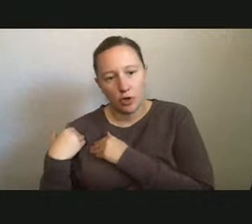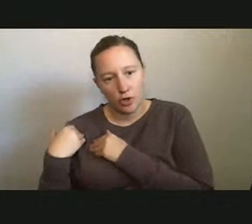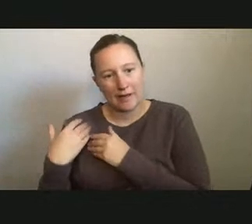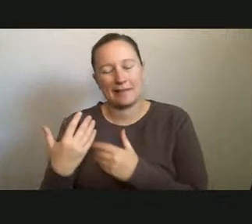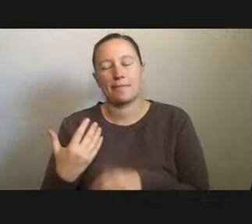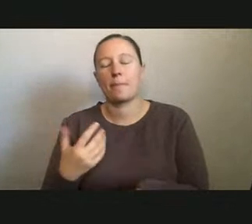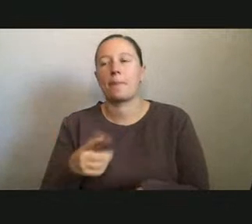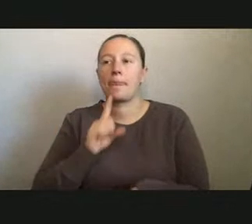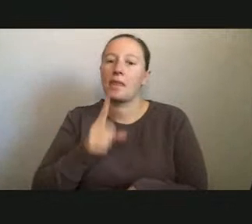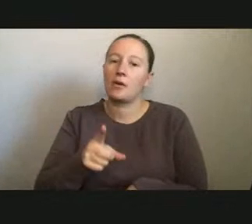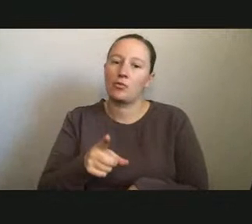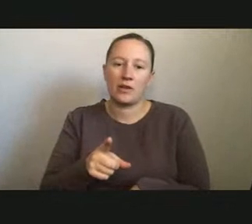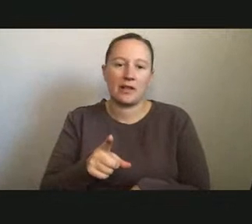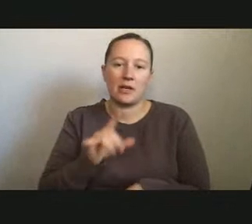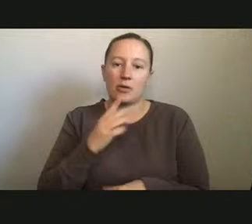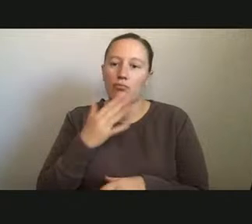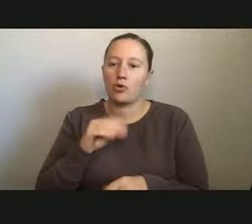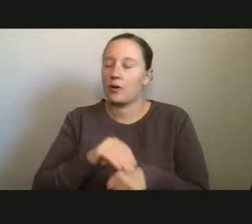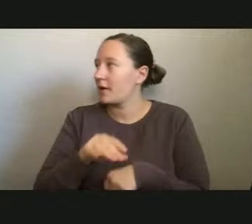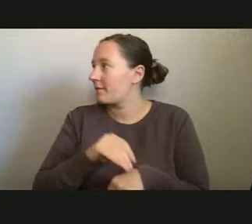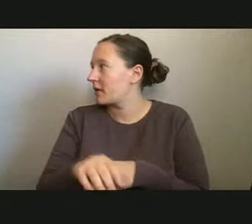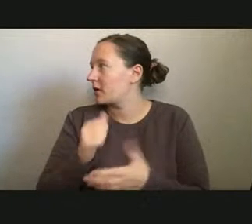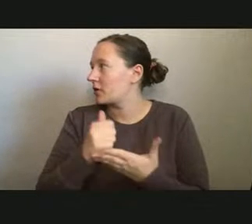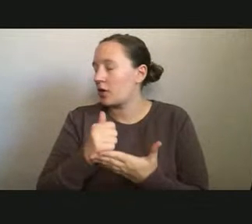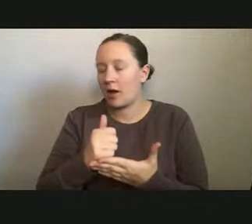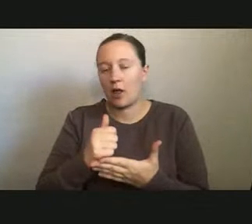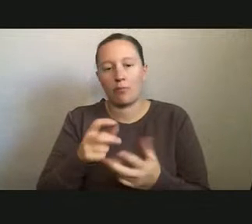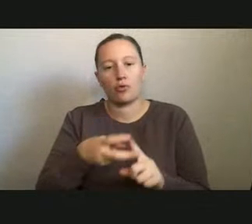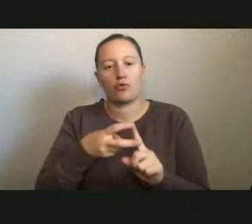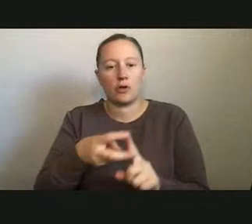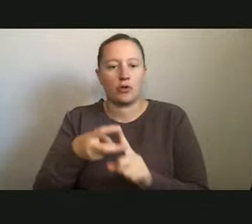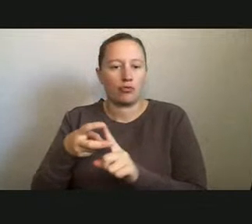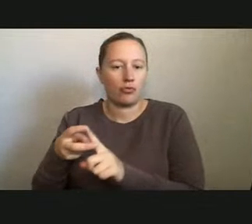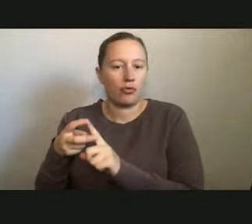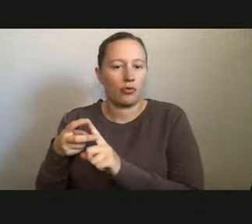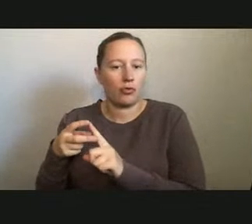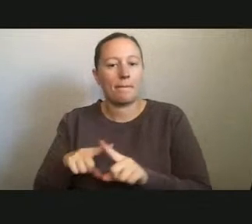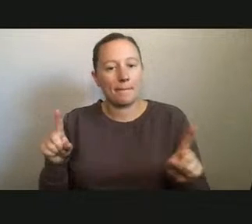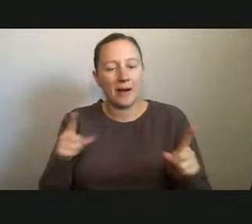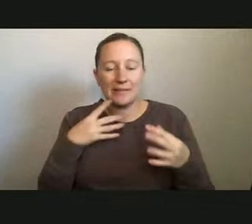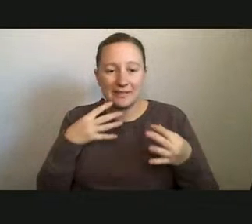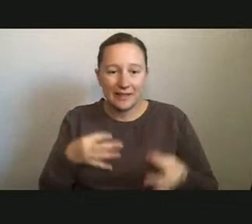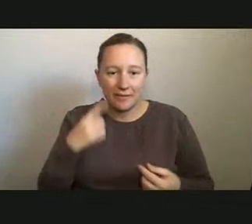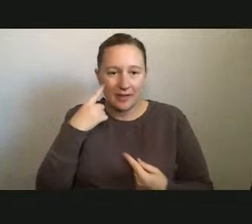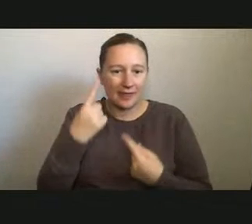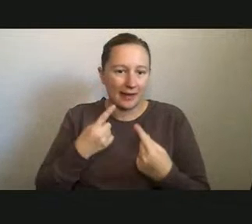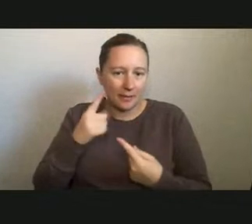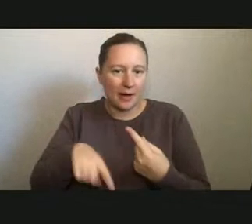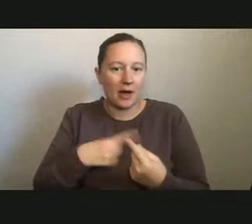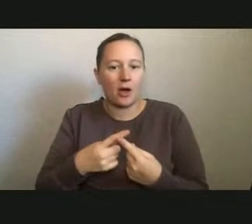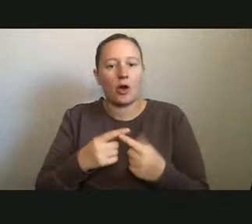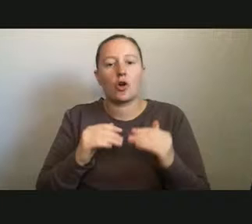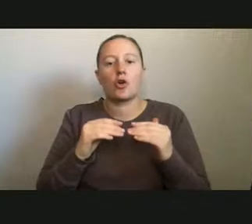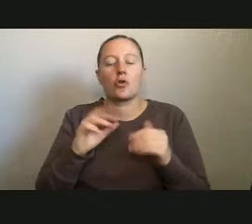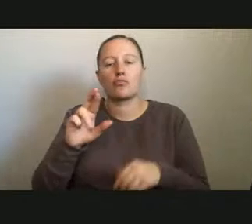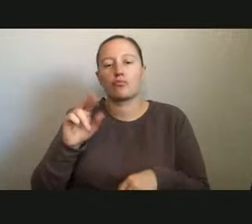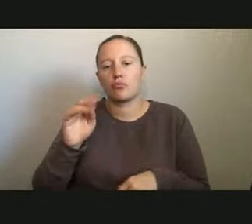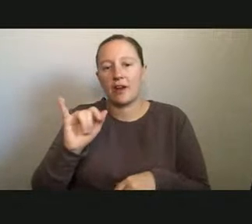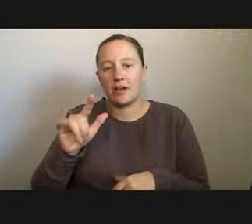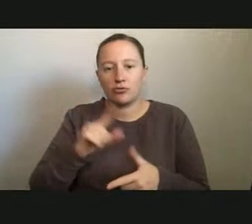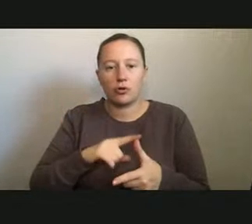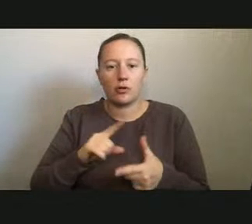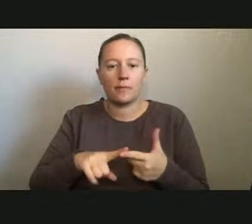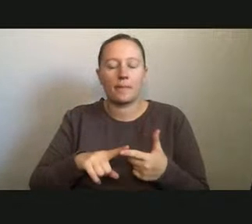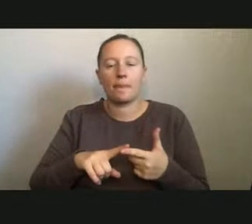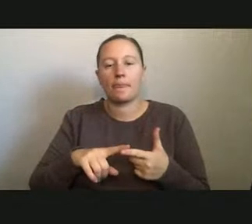is really good advice to help you recruit in general, but certainly thinking about this in terms of racial and ethnic minority groups. And so when you